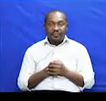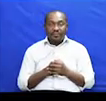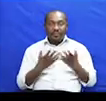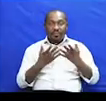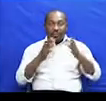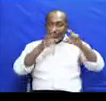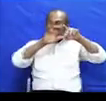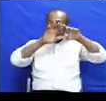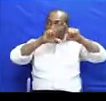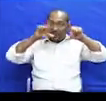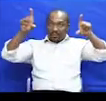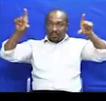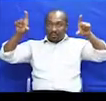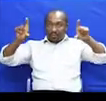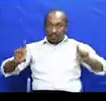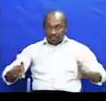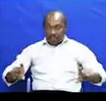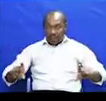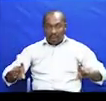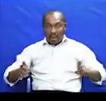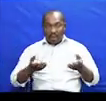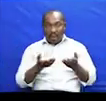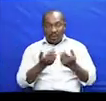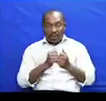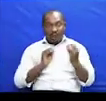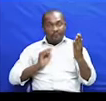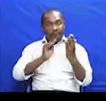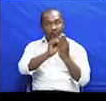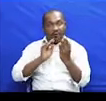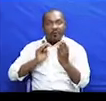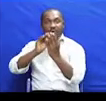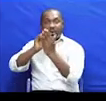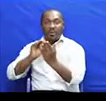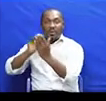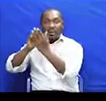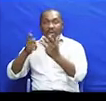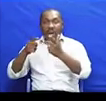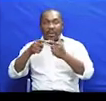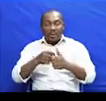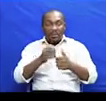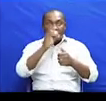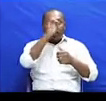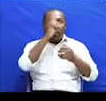So you have to fill the data given. It was 0.00,